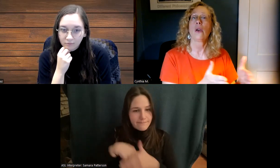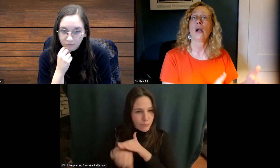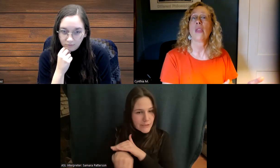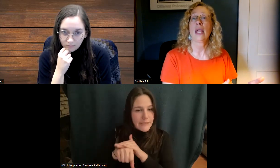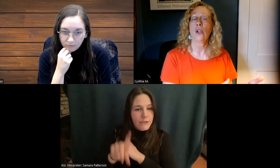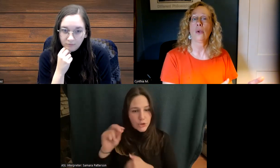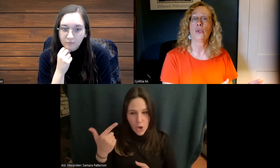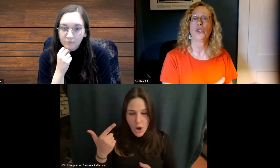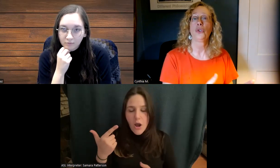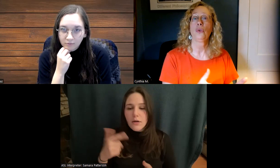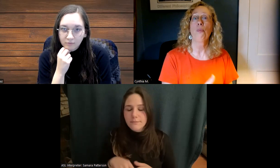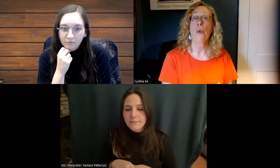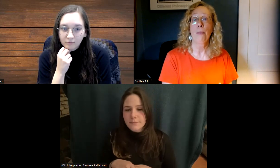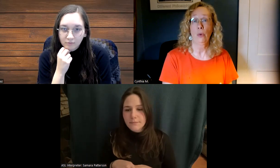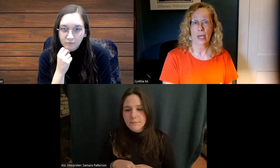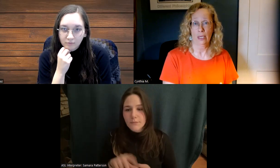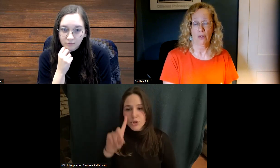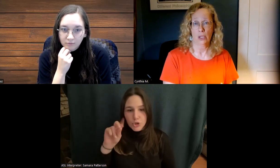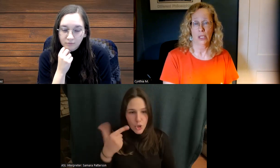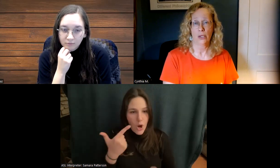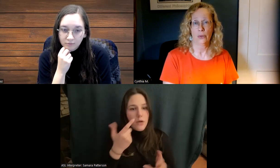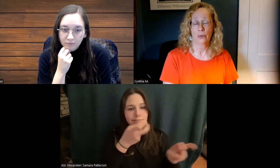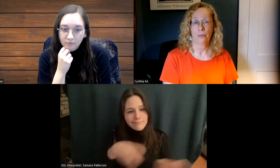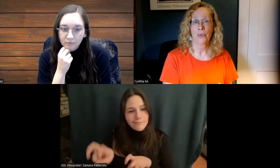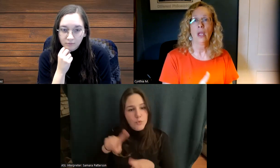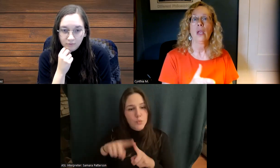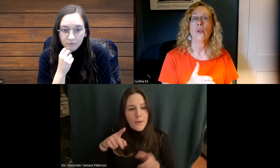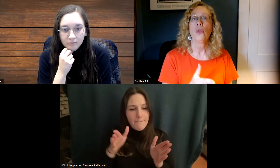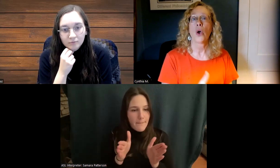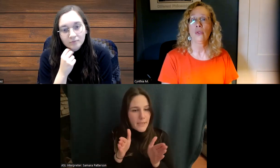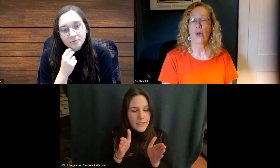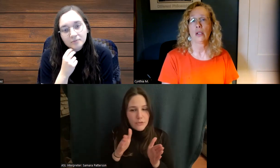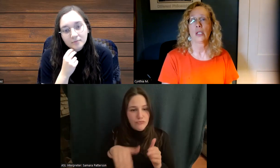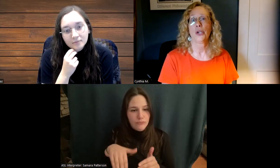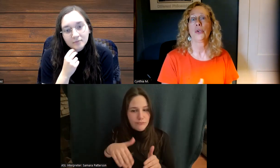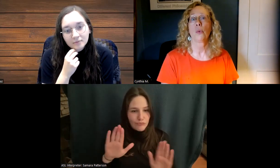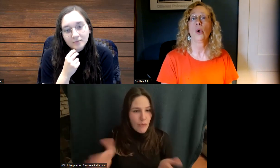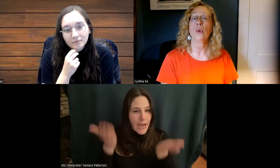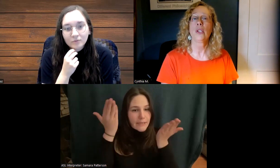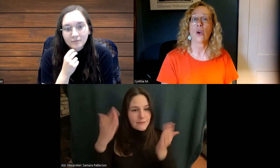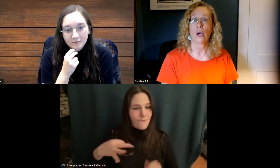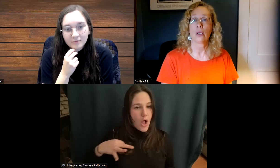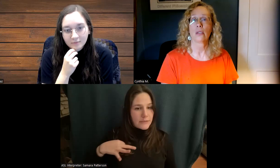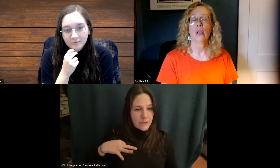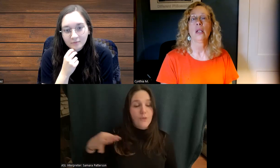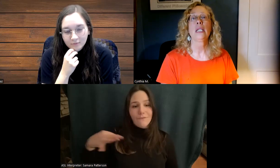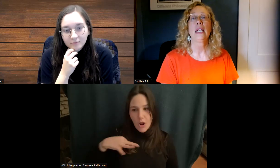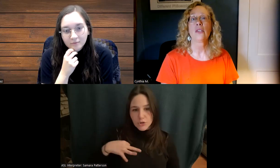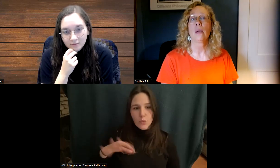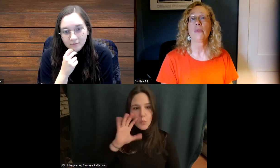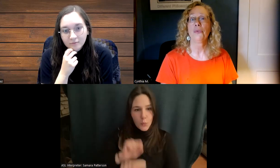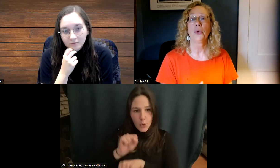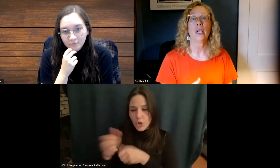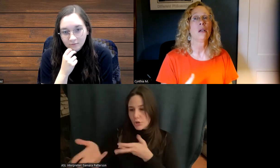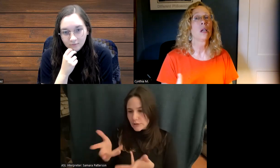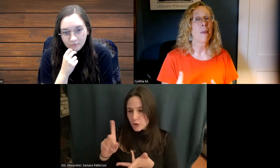The dog then goes to puppy raising volunteers. Those volunteers work with the dogs, teach